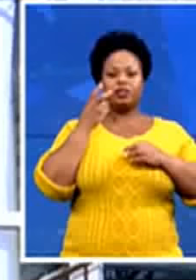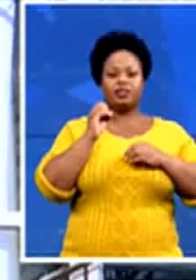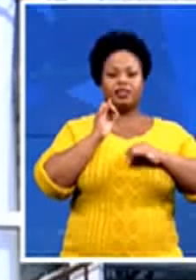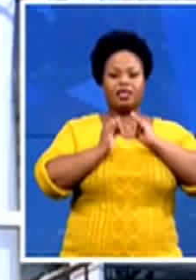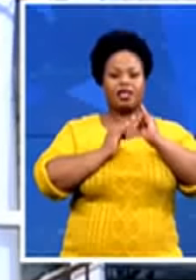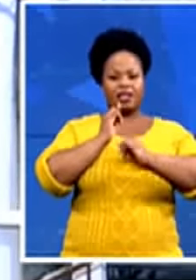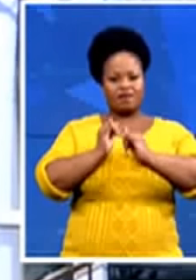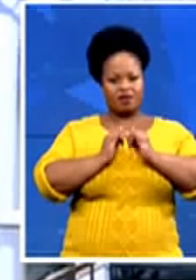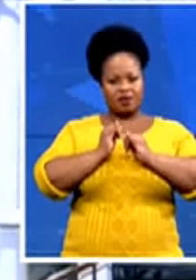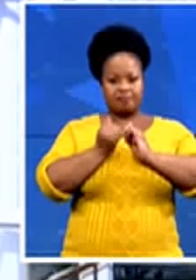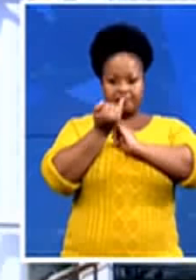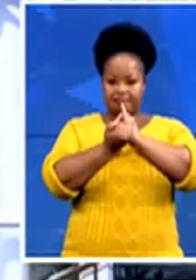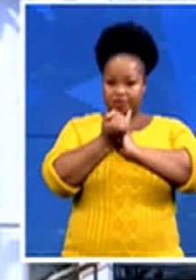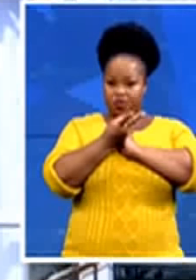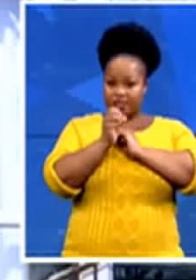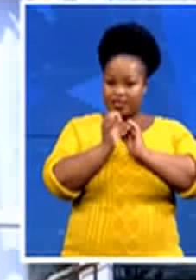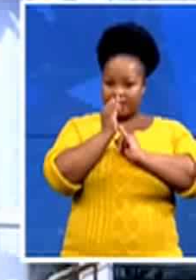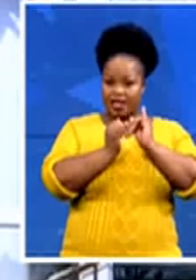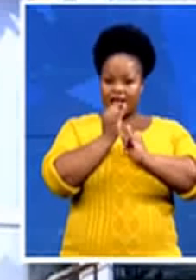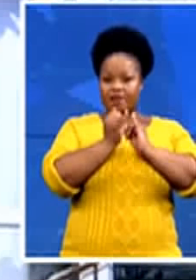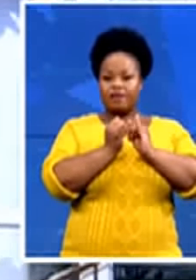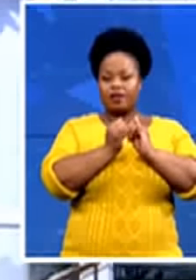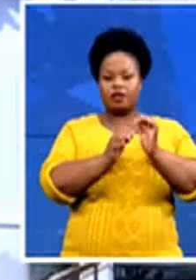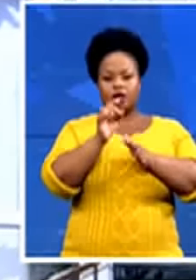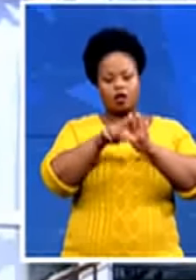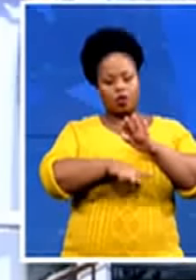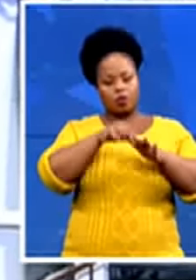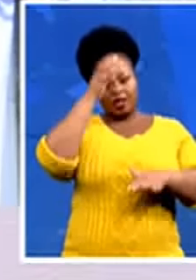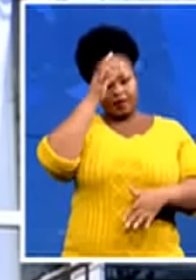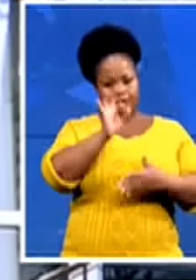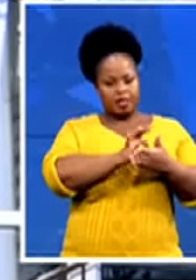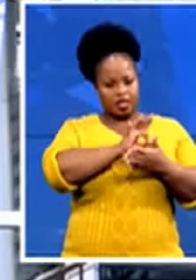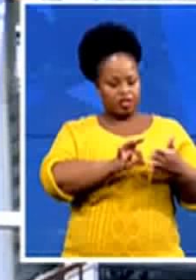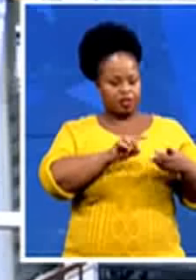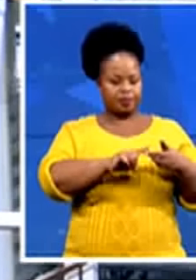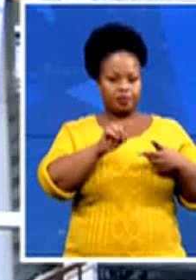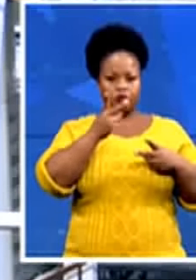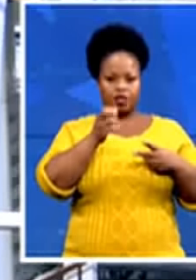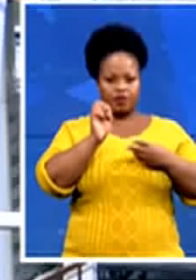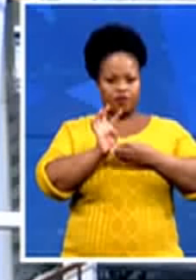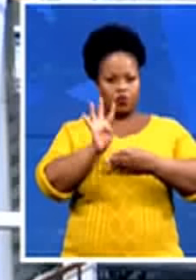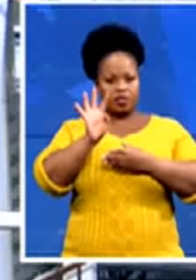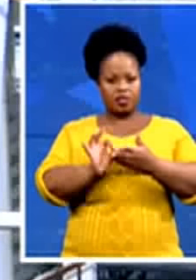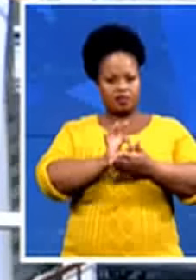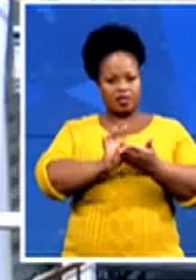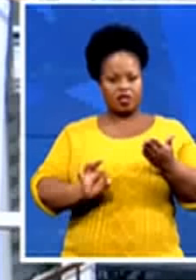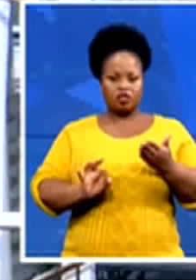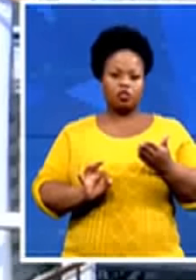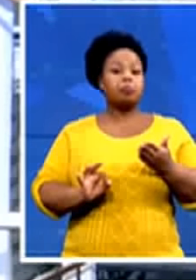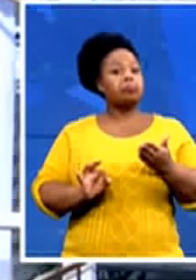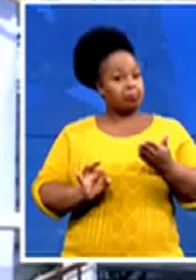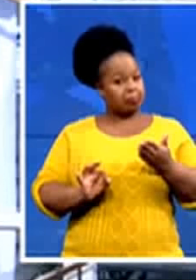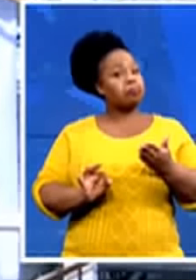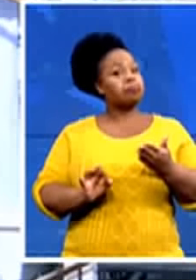2011 local government elections. Then again in the 2014 elections, did faring very, very well in the